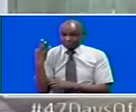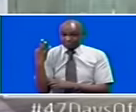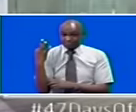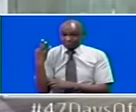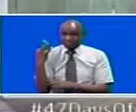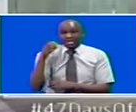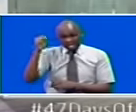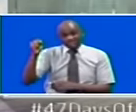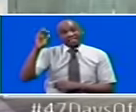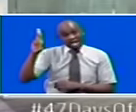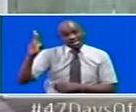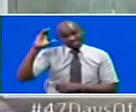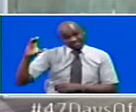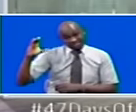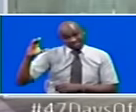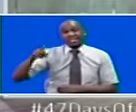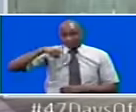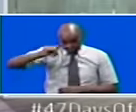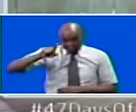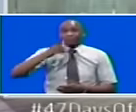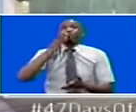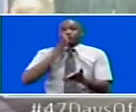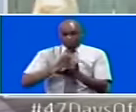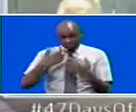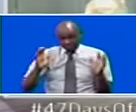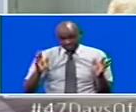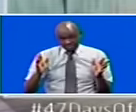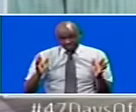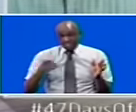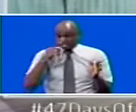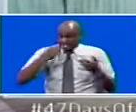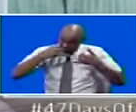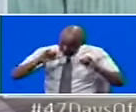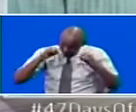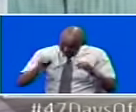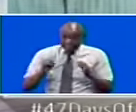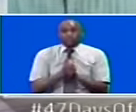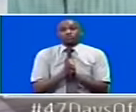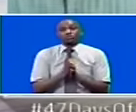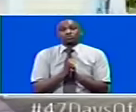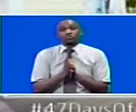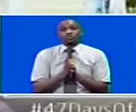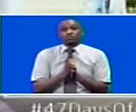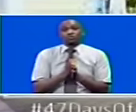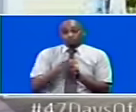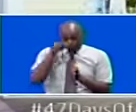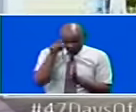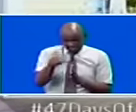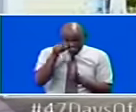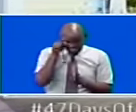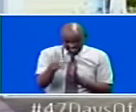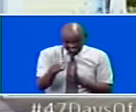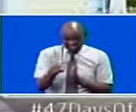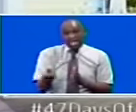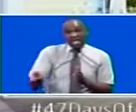November 2013, yes, the SRC conferred the implementation of these